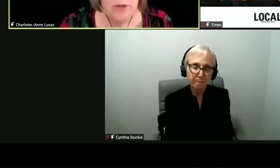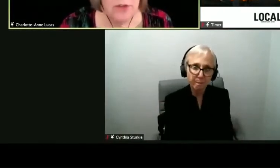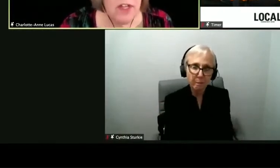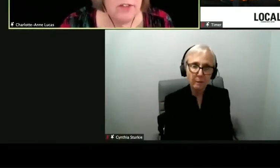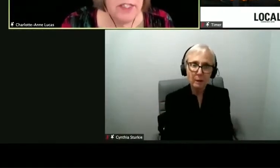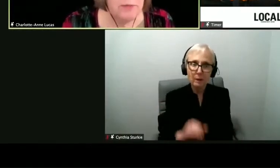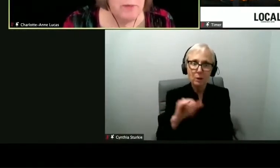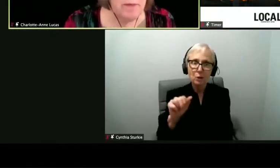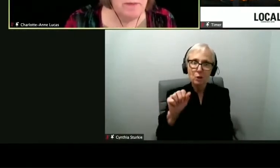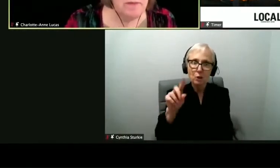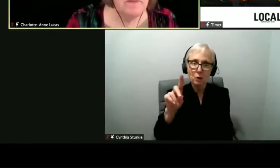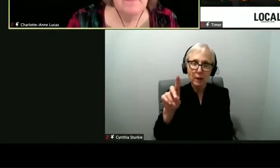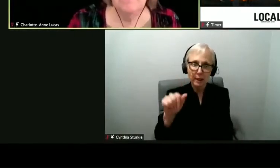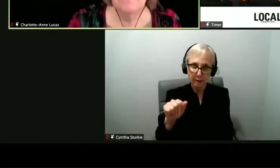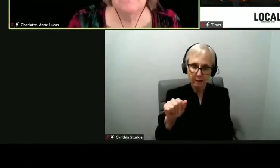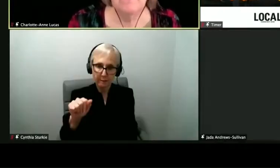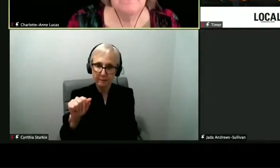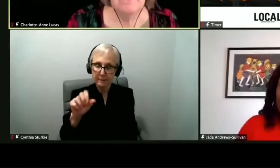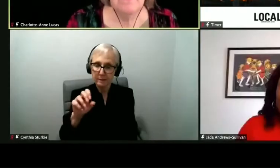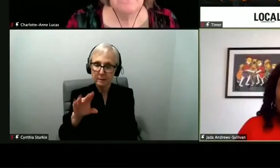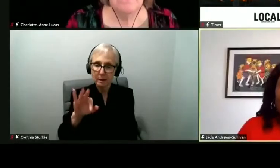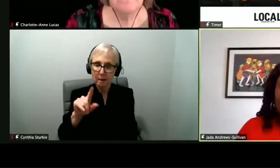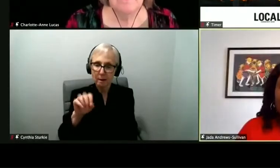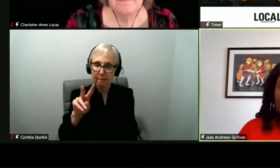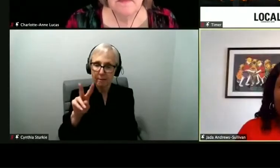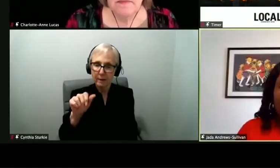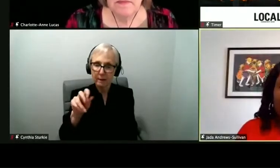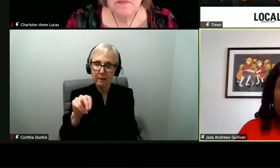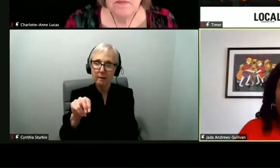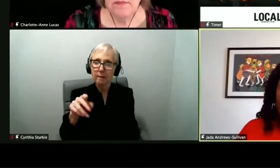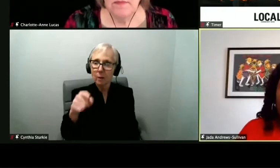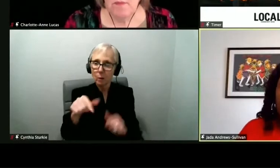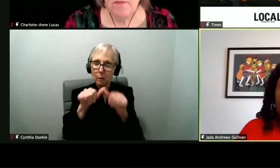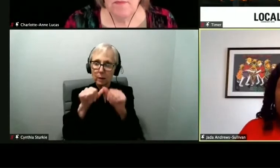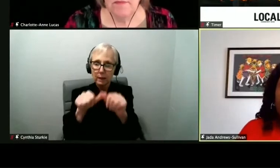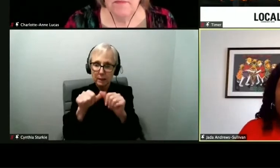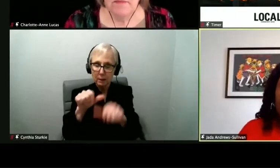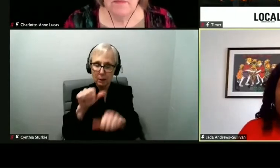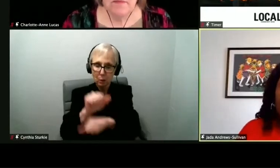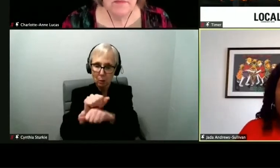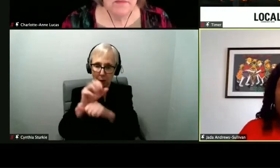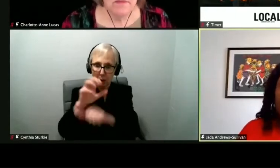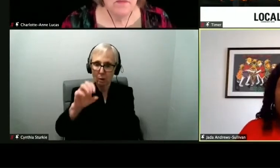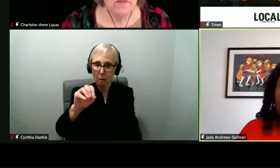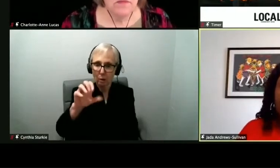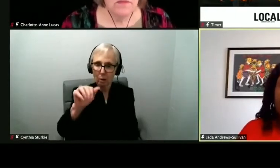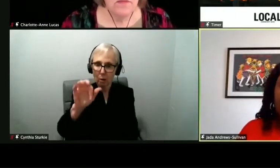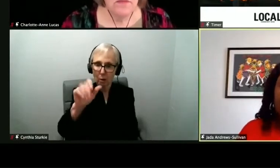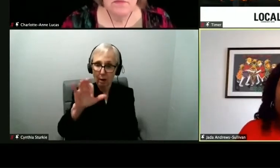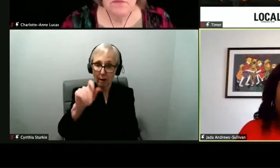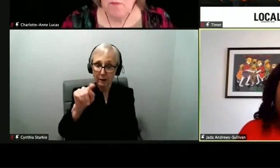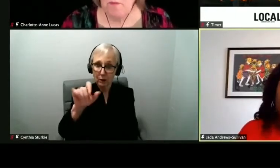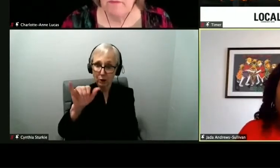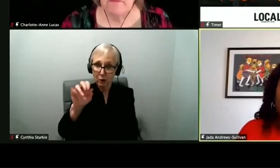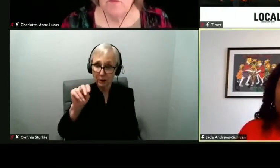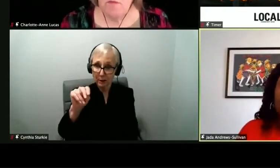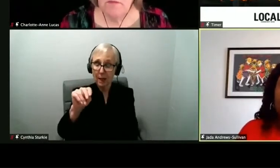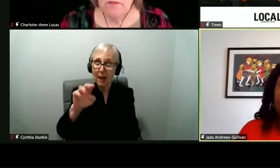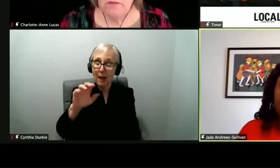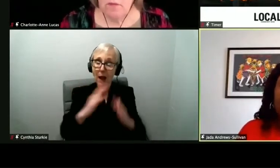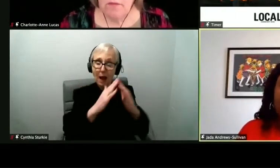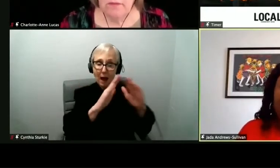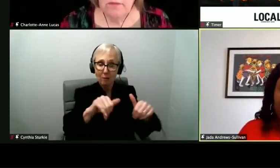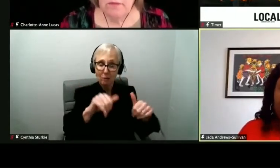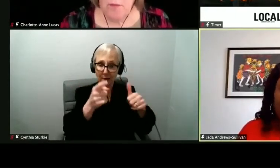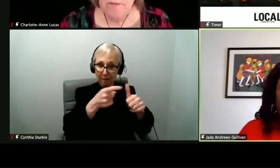Jada Andrews-Sullivan. Well, we continue to work with coalitions like Housing First Coalition. We continue to build